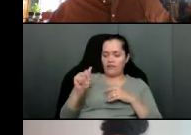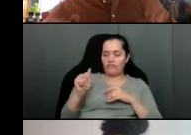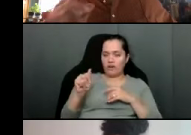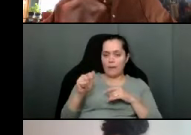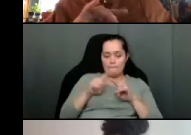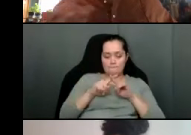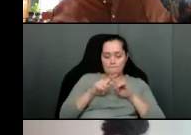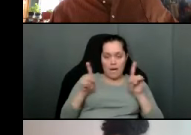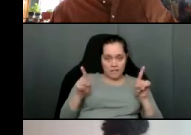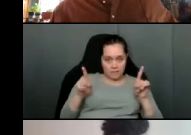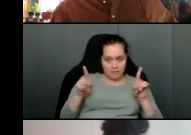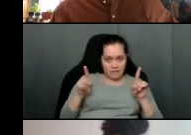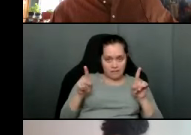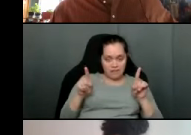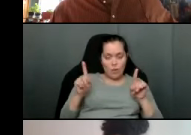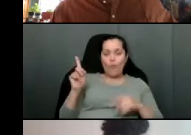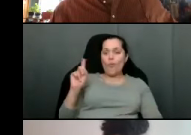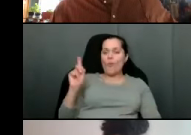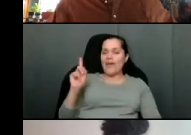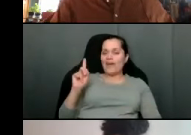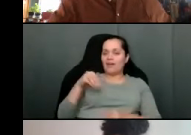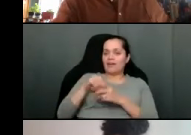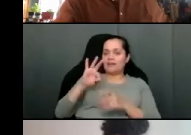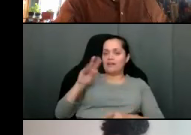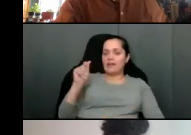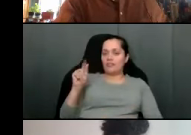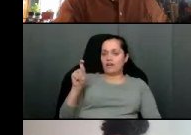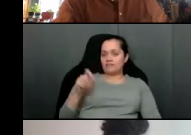but where?